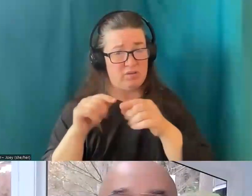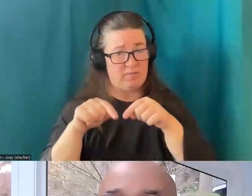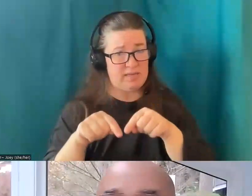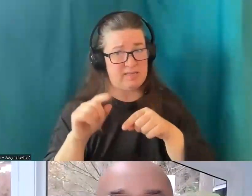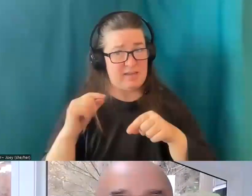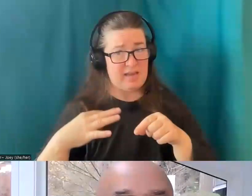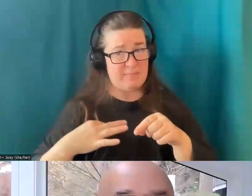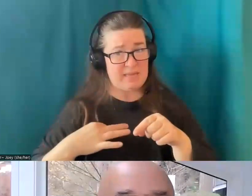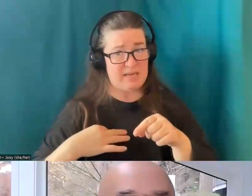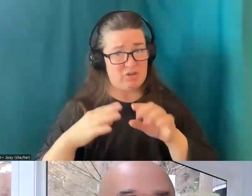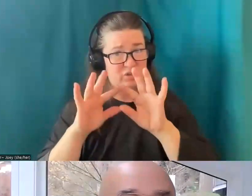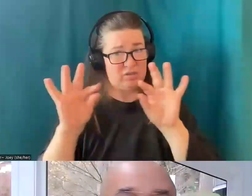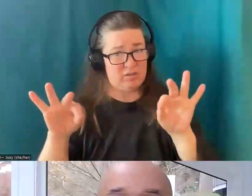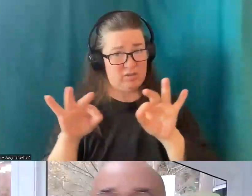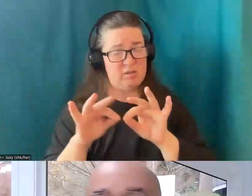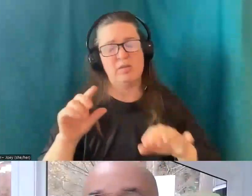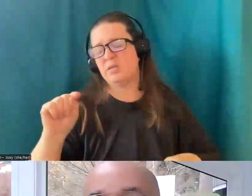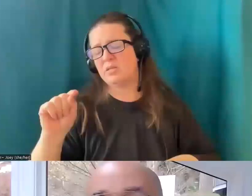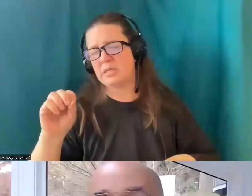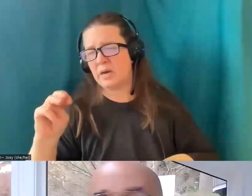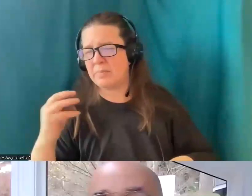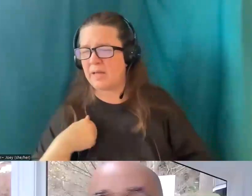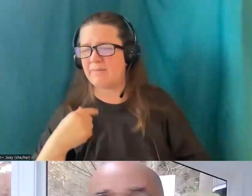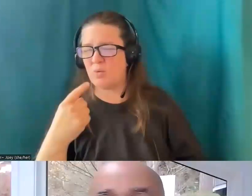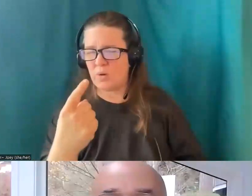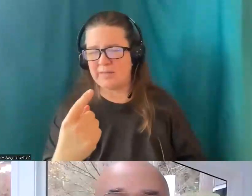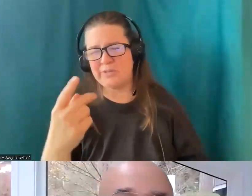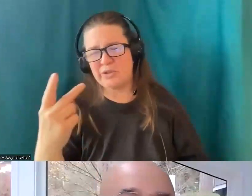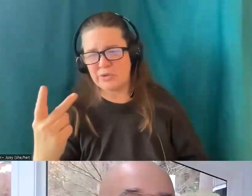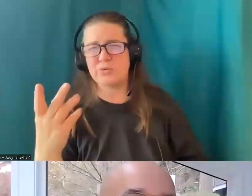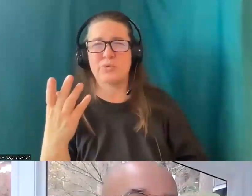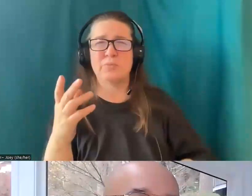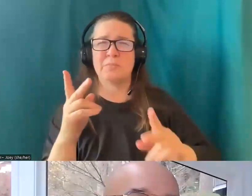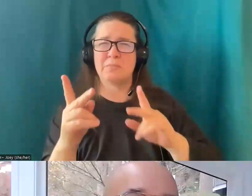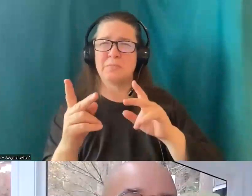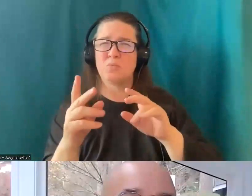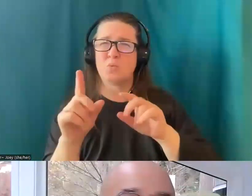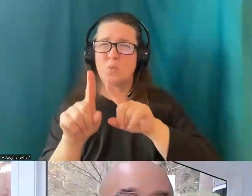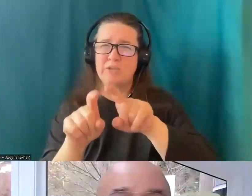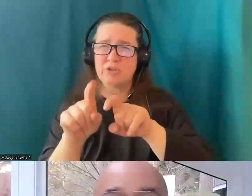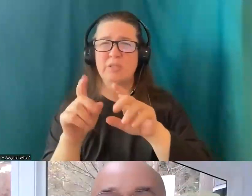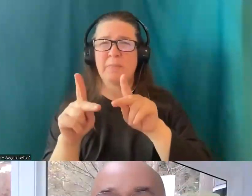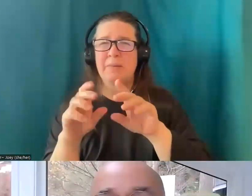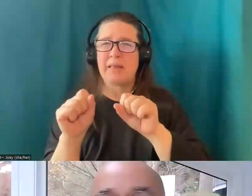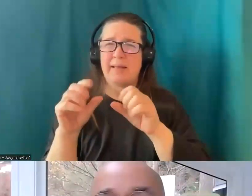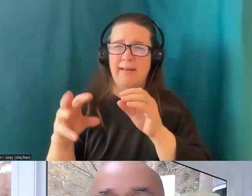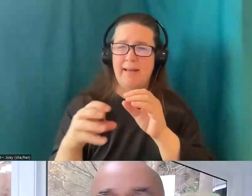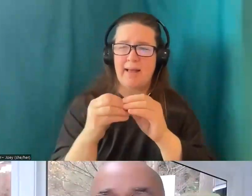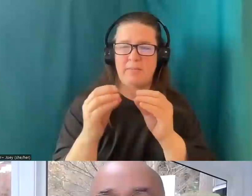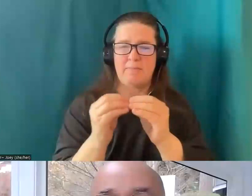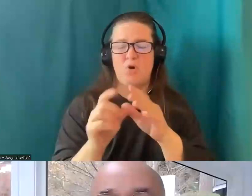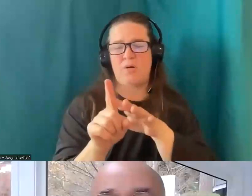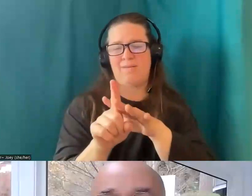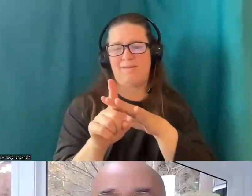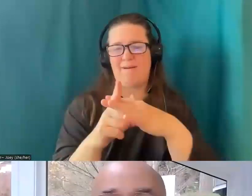There are a couple of brief narrative questions where people are able to add more context, but there is no narrative question to this application that will